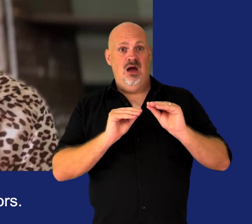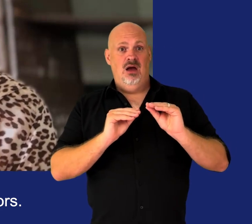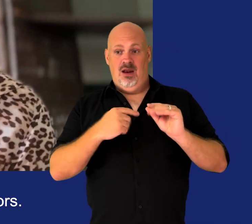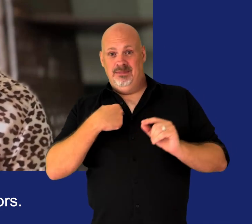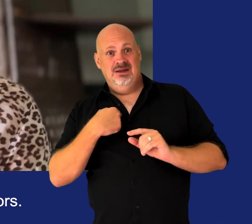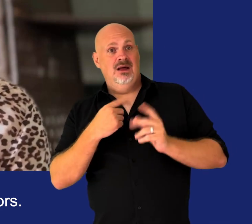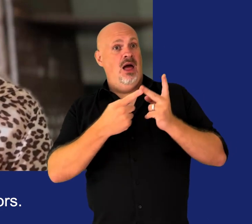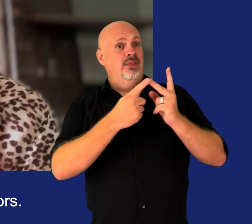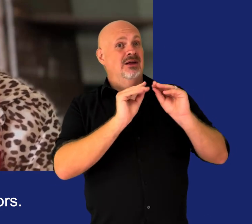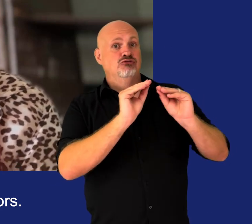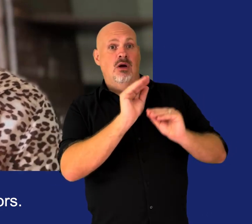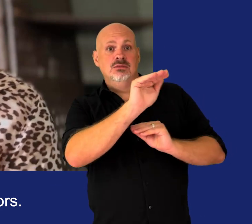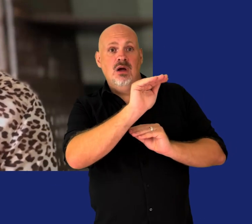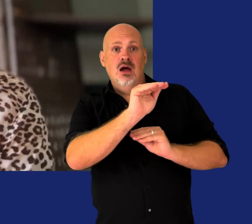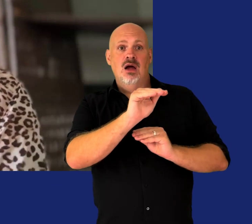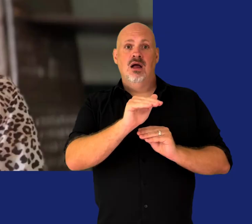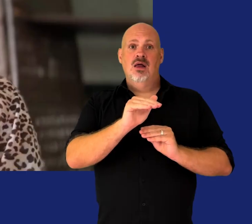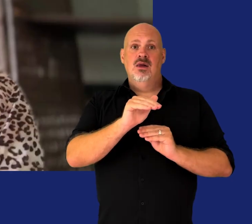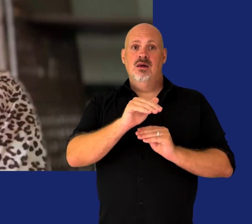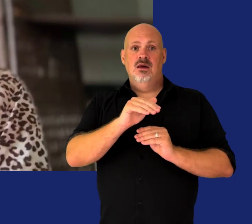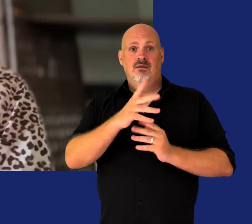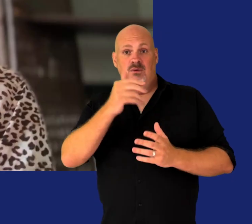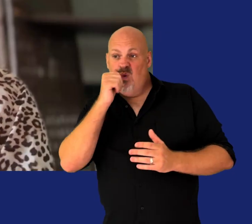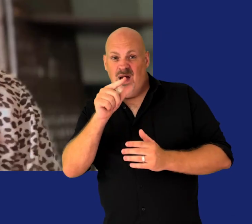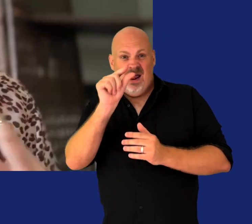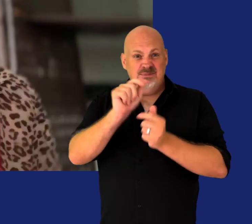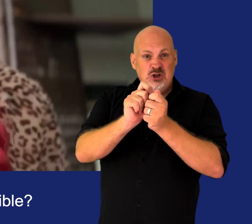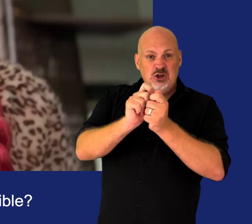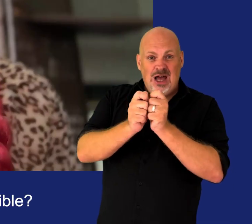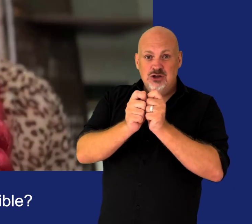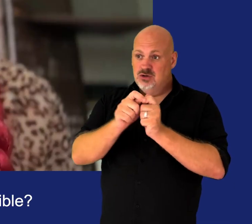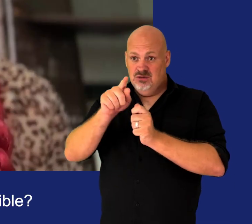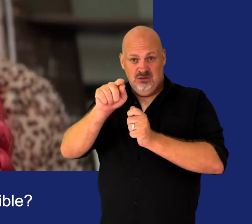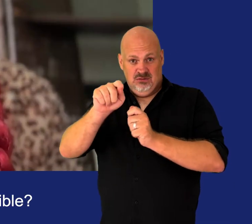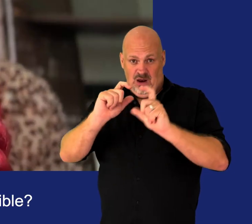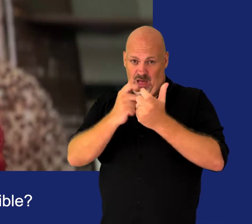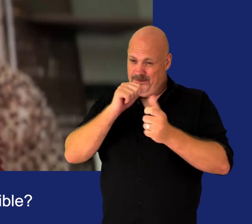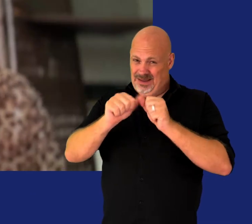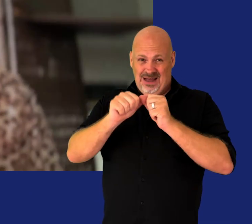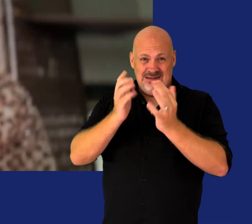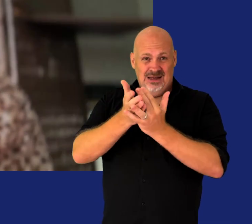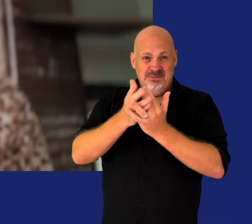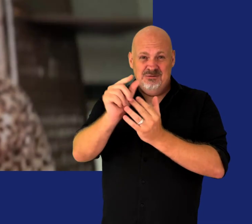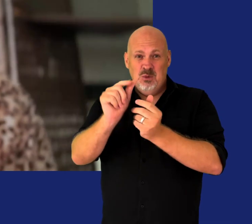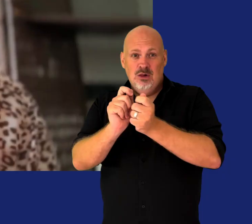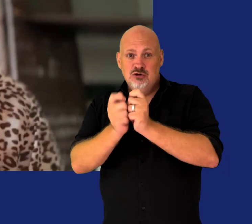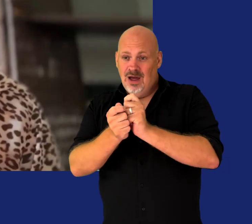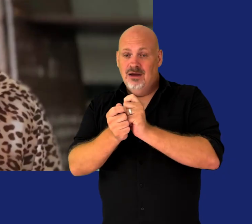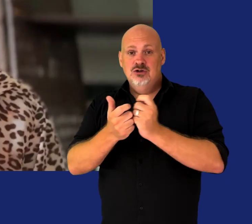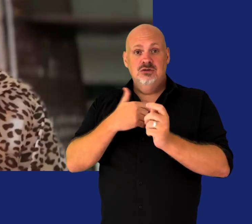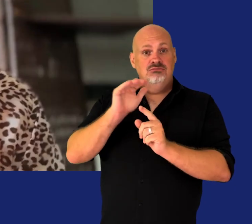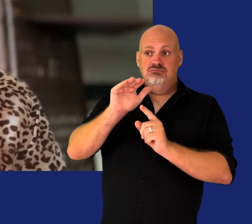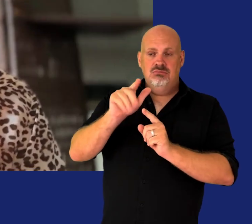instructors like me, reaching out to other instructors. Did you know if you just made this little change, your class could become more accessible? And most of the time that's really